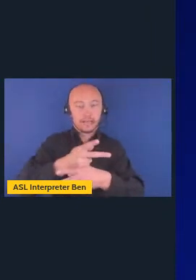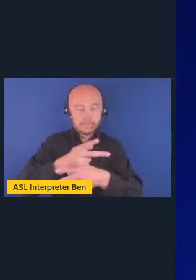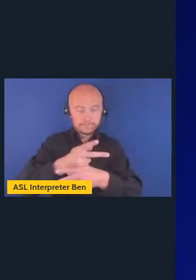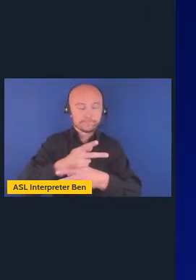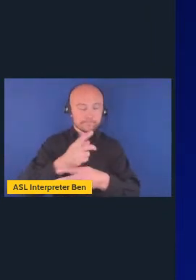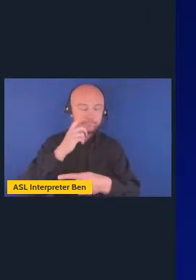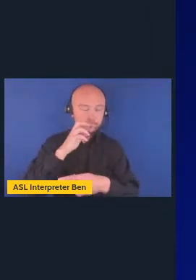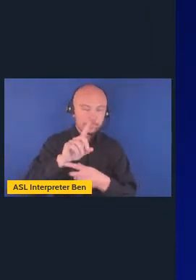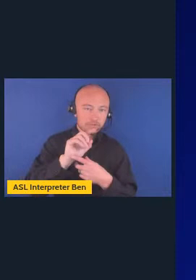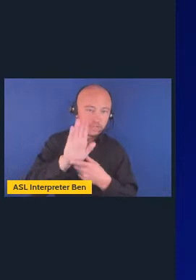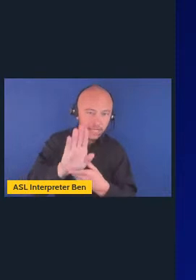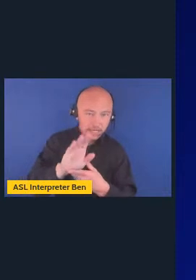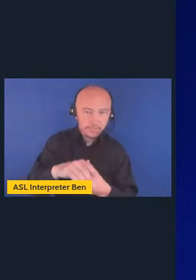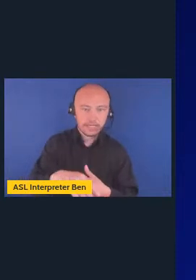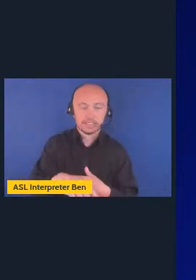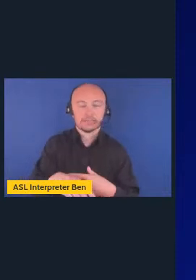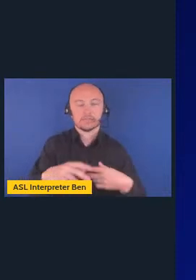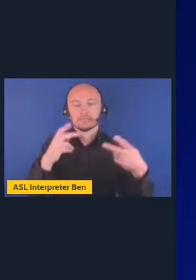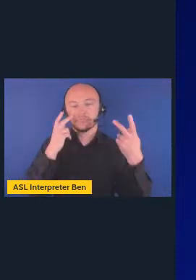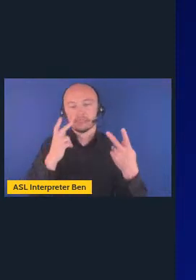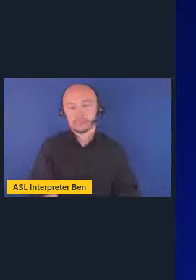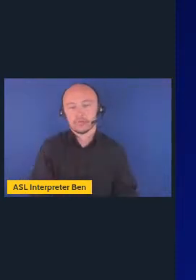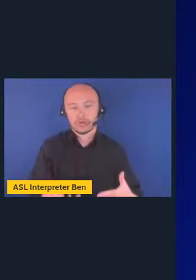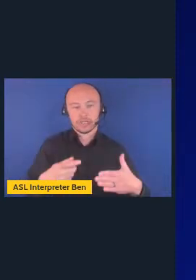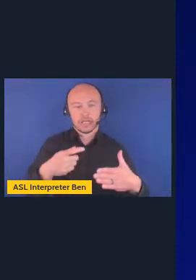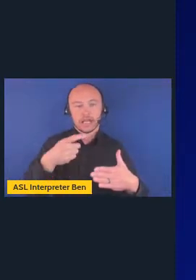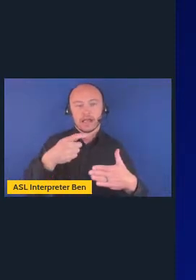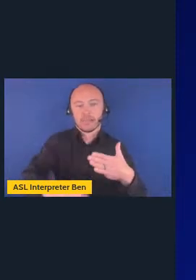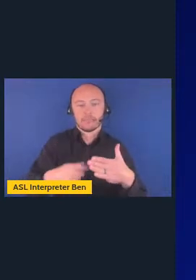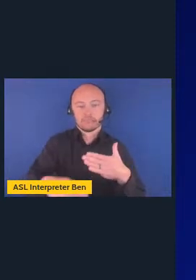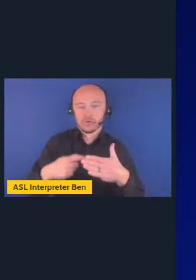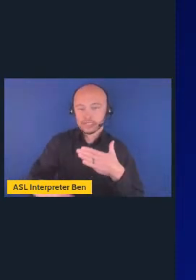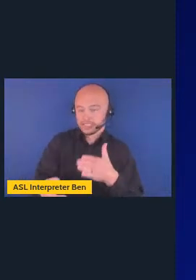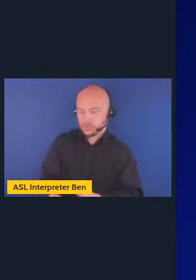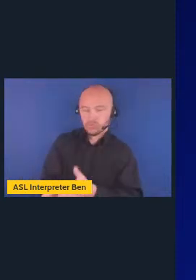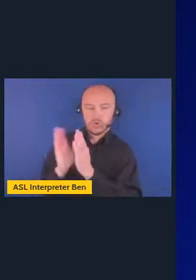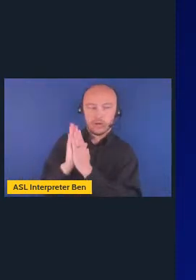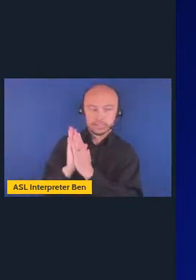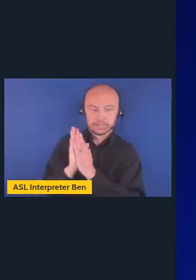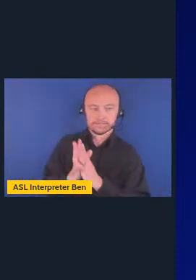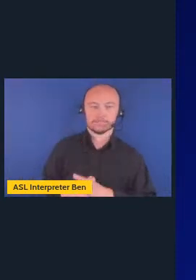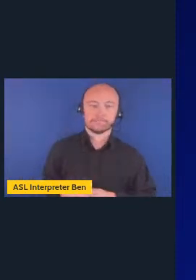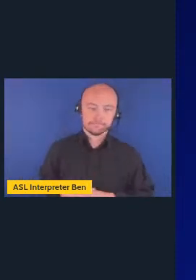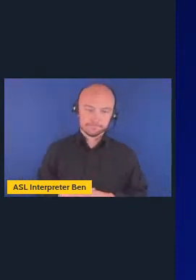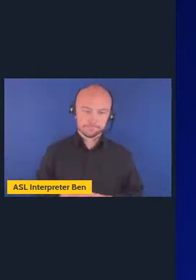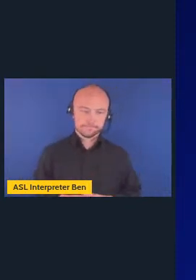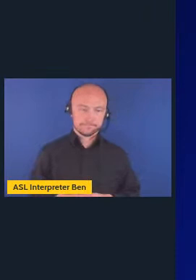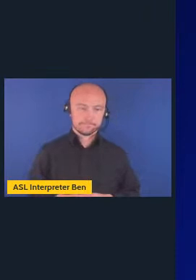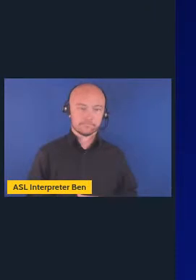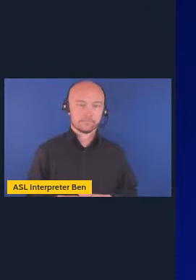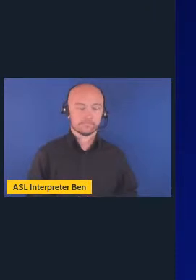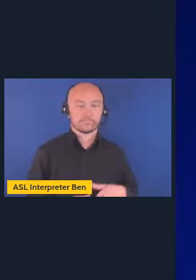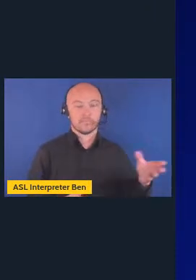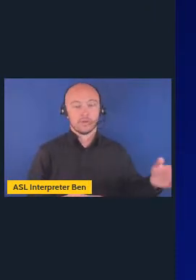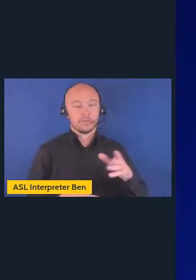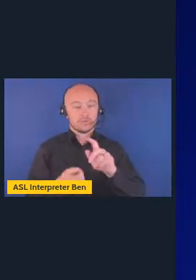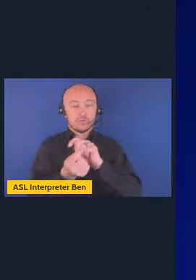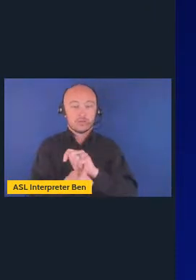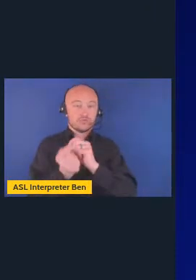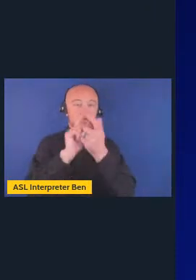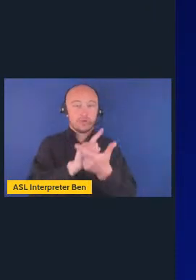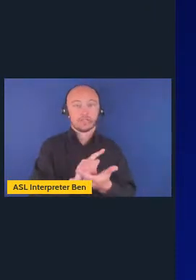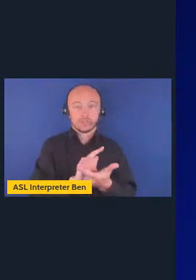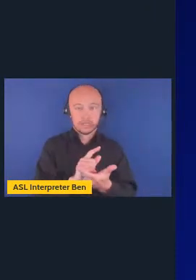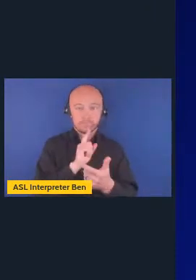data in your database. In this case, you're looking for a pricing requested message. And then, of course, you need to translate that message to an